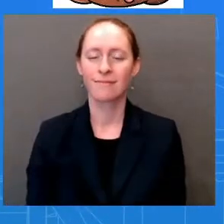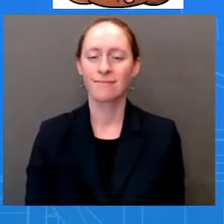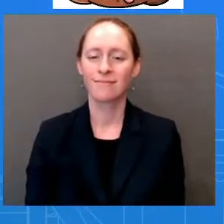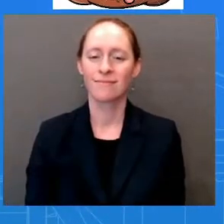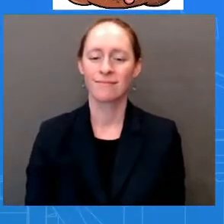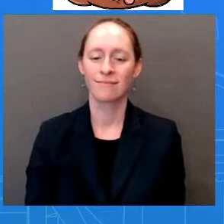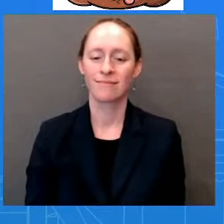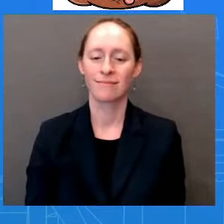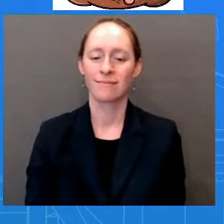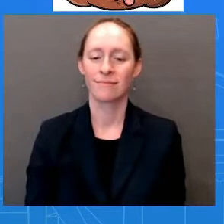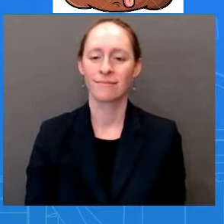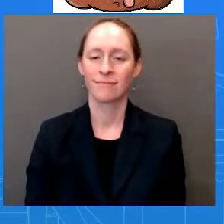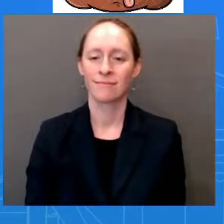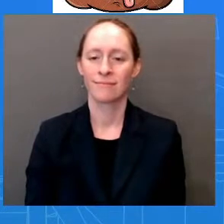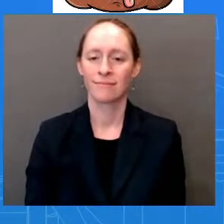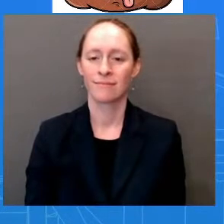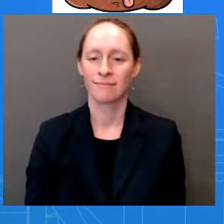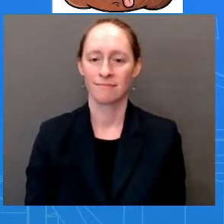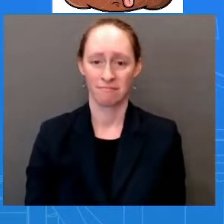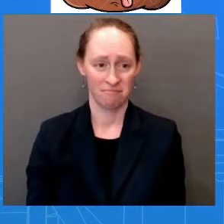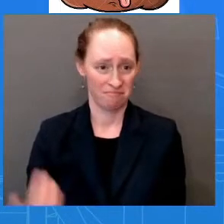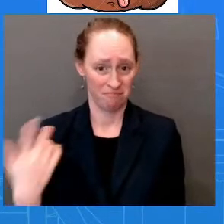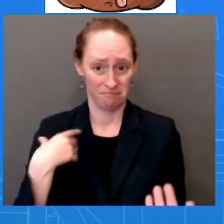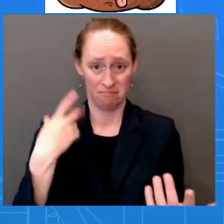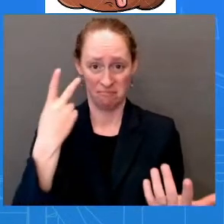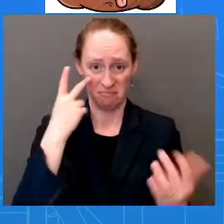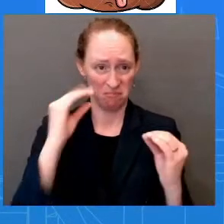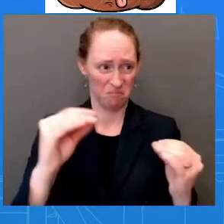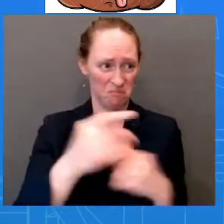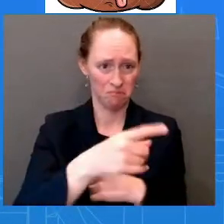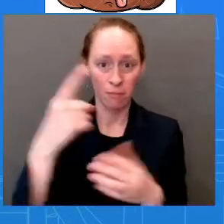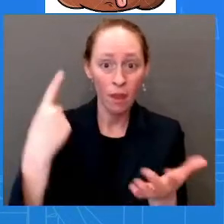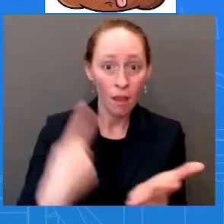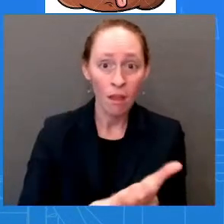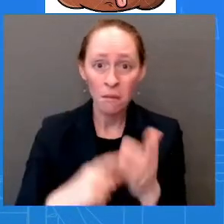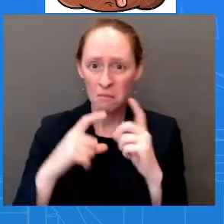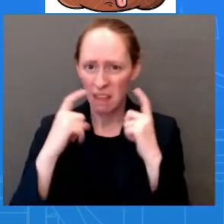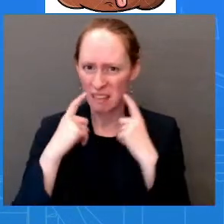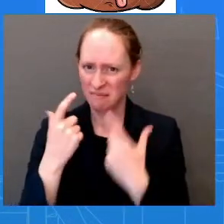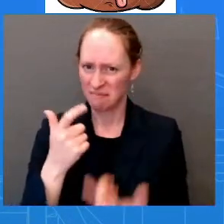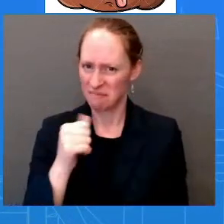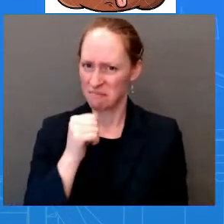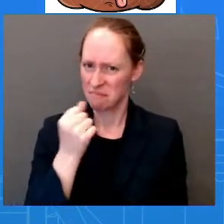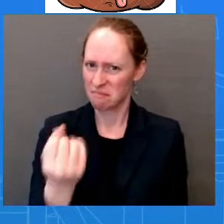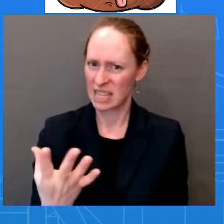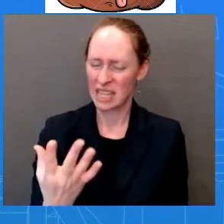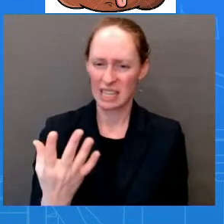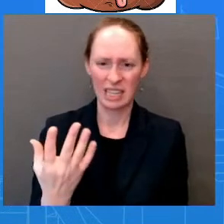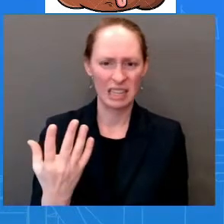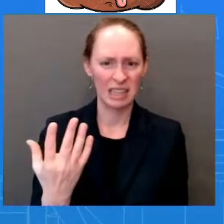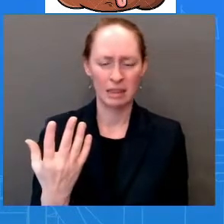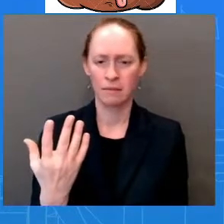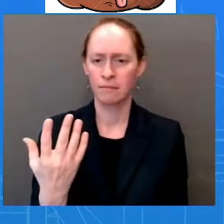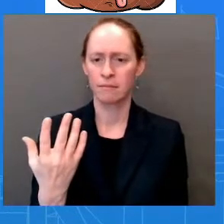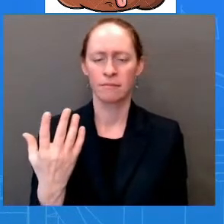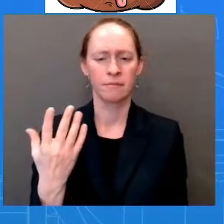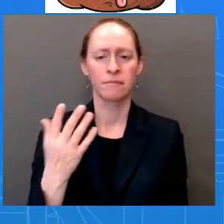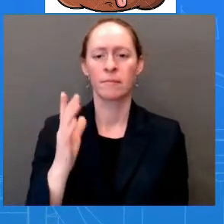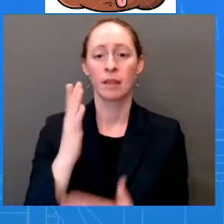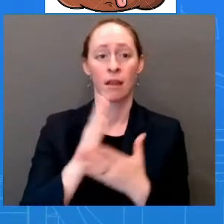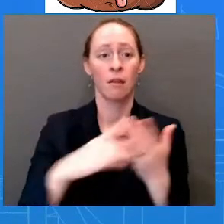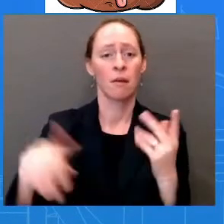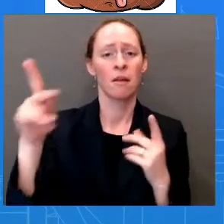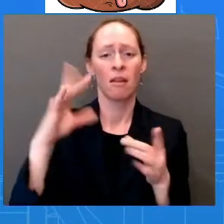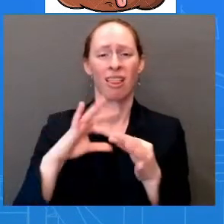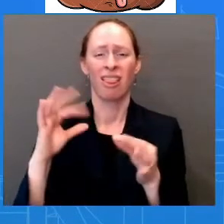in some parts of this nation. Can you talk about the importance of mask wearing as you're worried about the holidays and people gathering together?